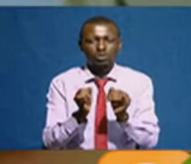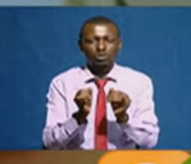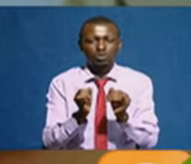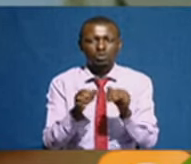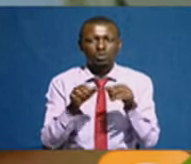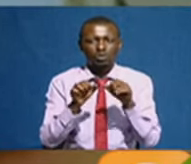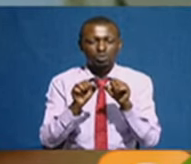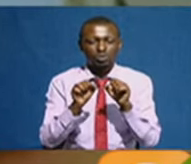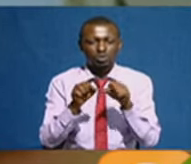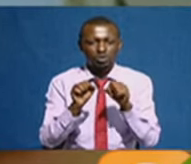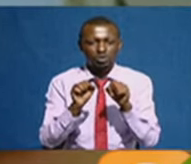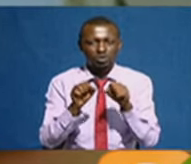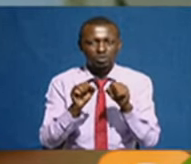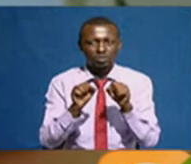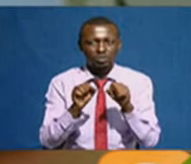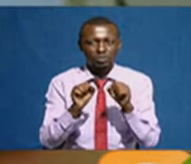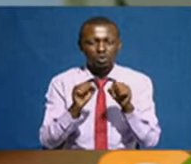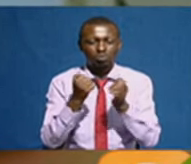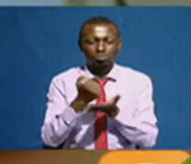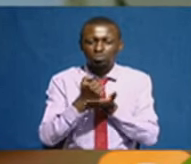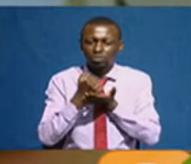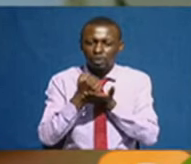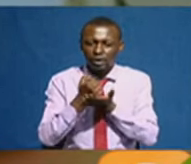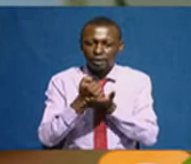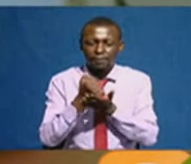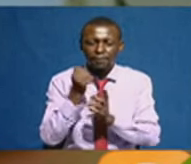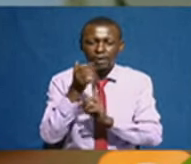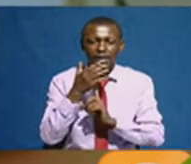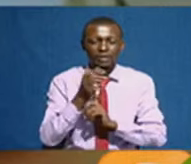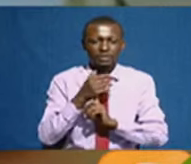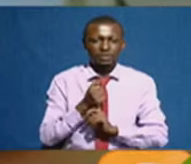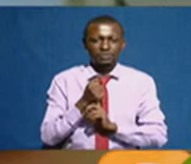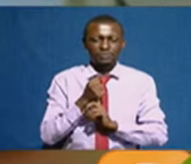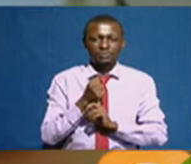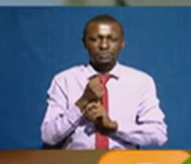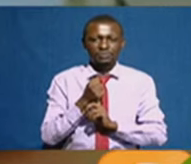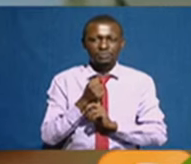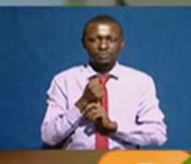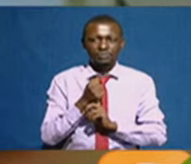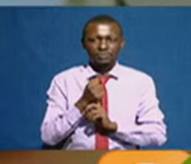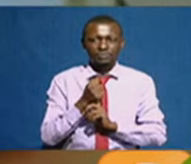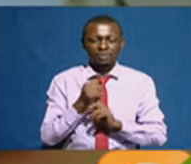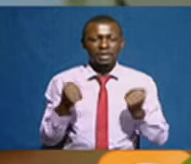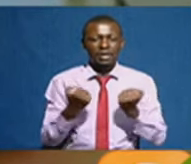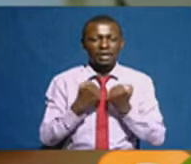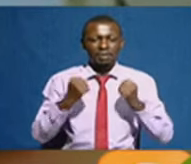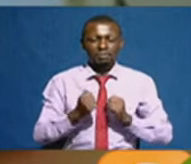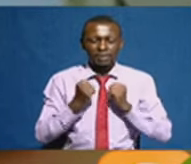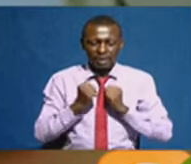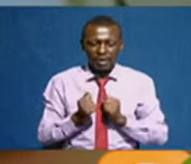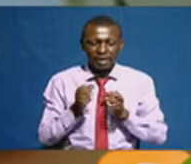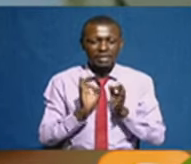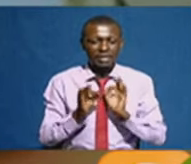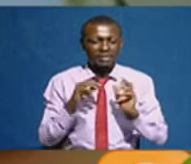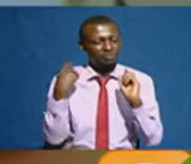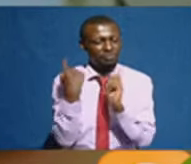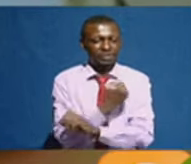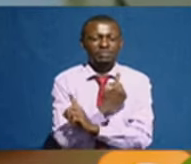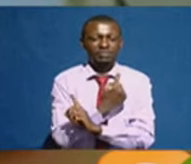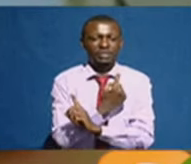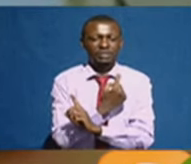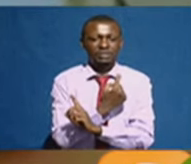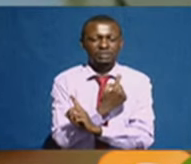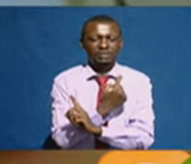try and make possible. Yeah. Because it would have been very, very difficult in a different setup where